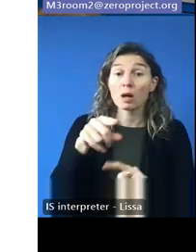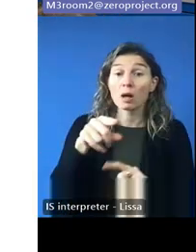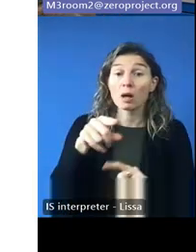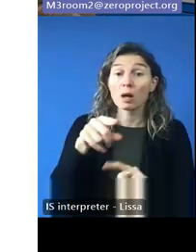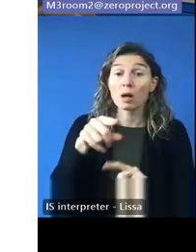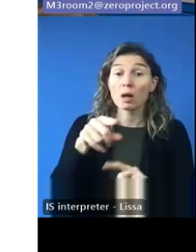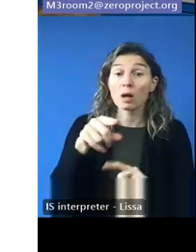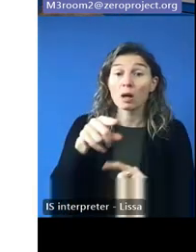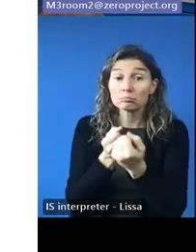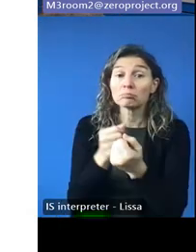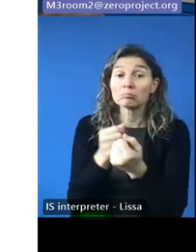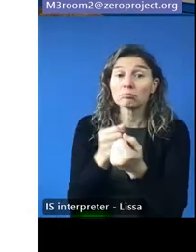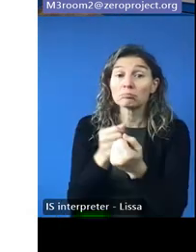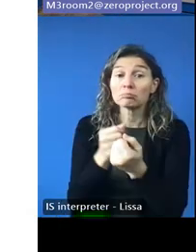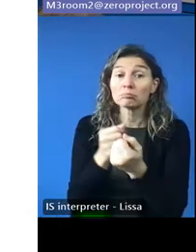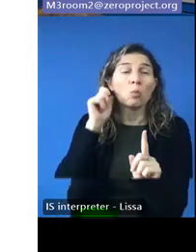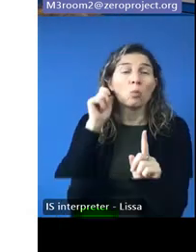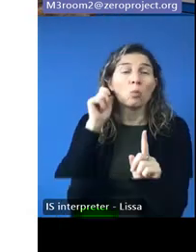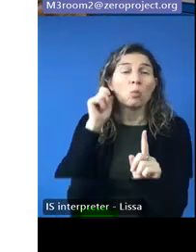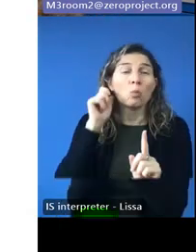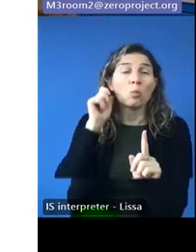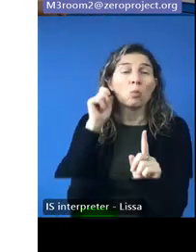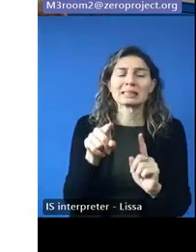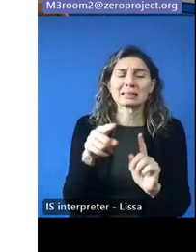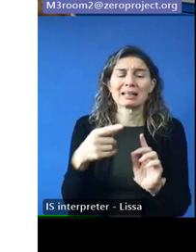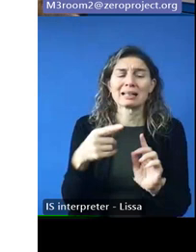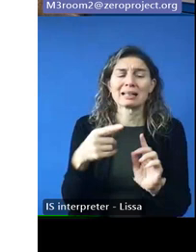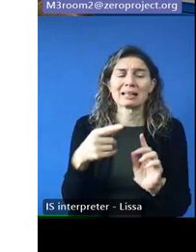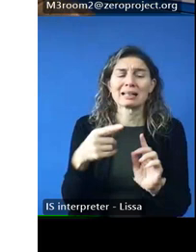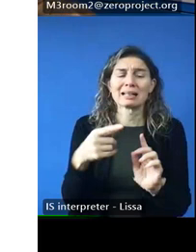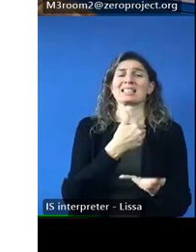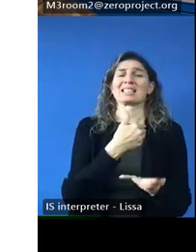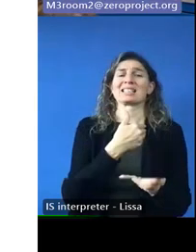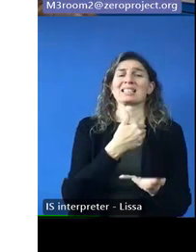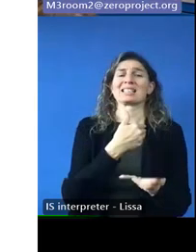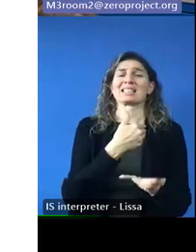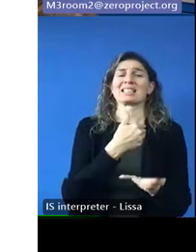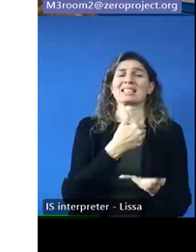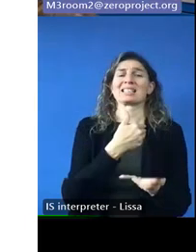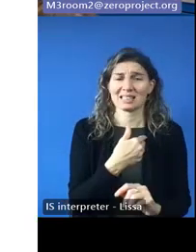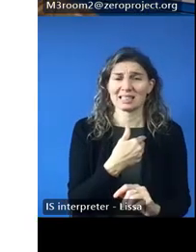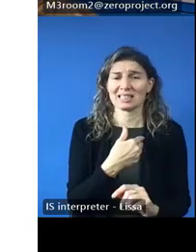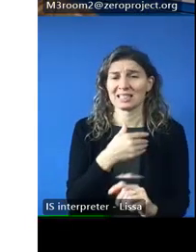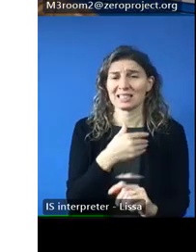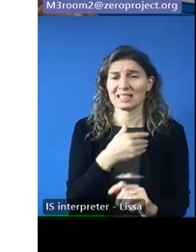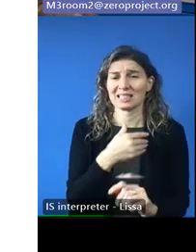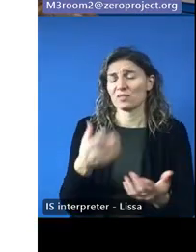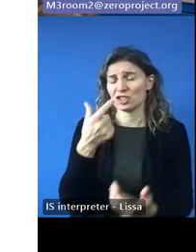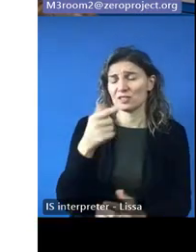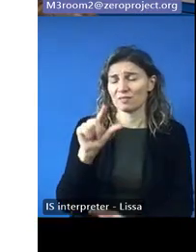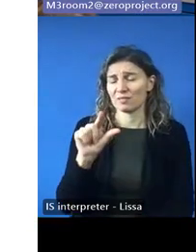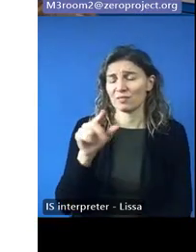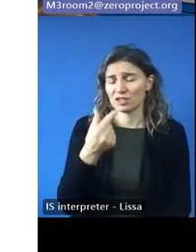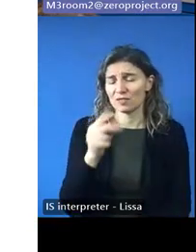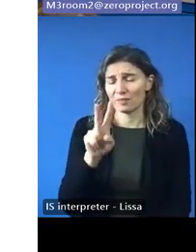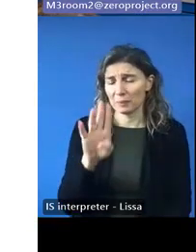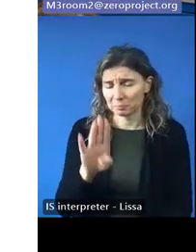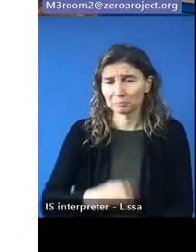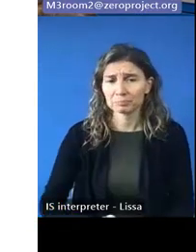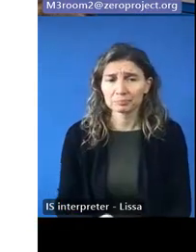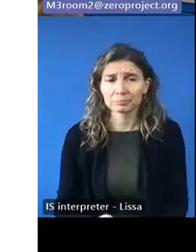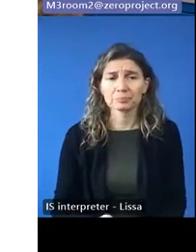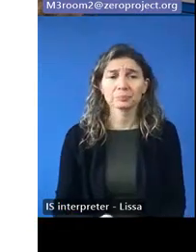without disabilities who are victims of gender bias violence. It is inspiring